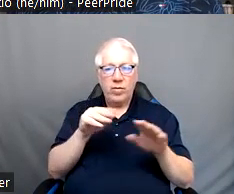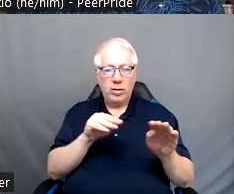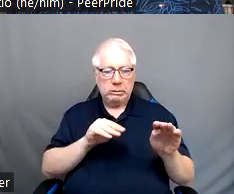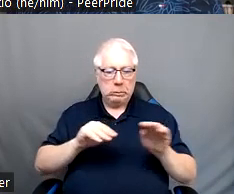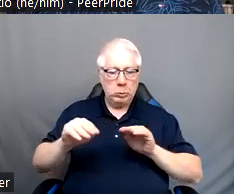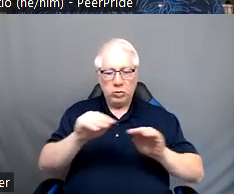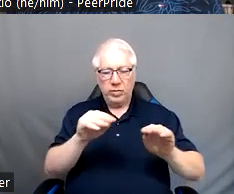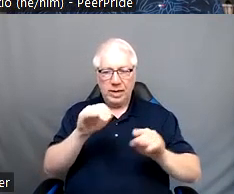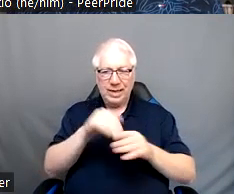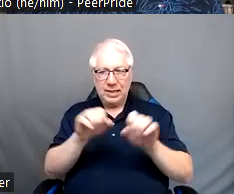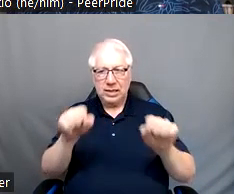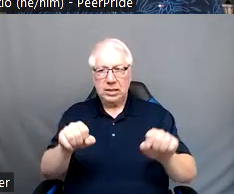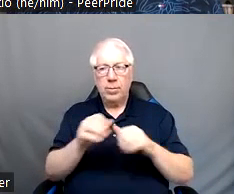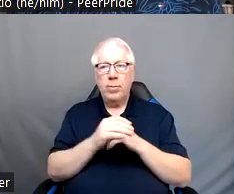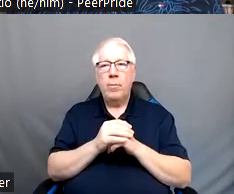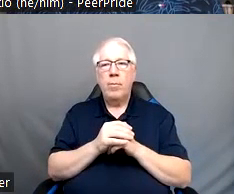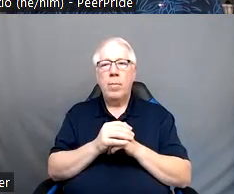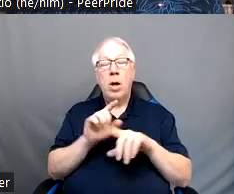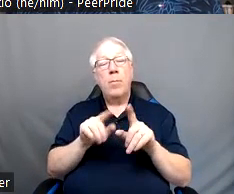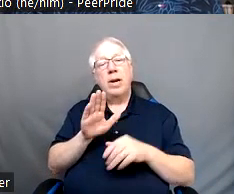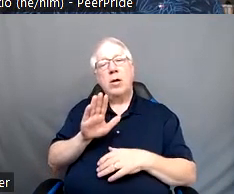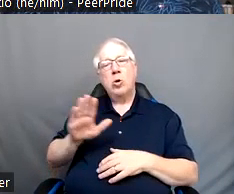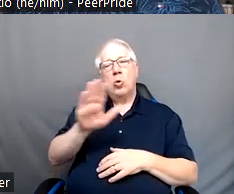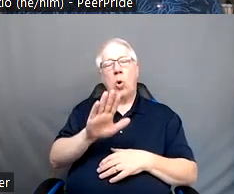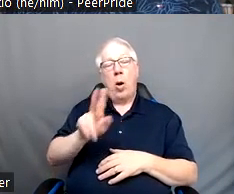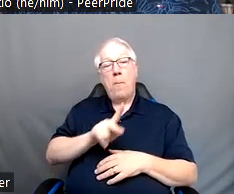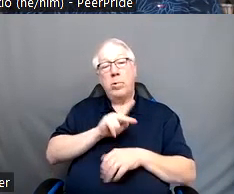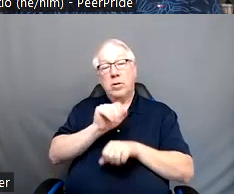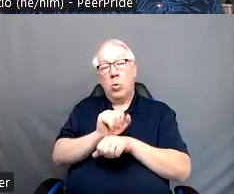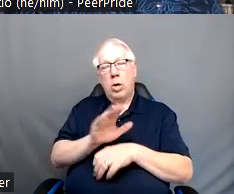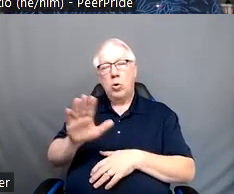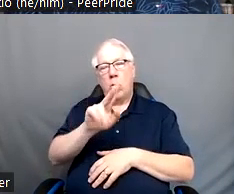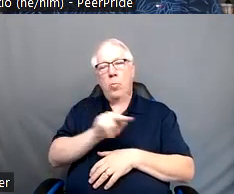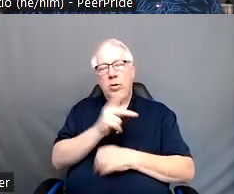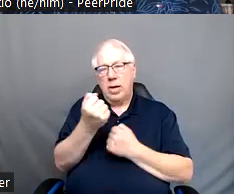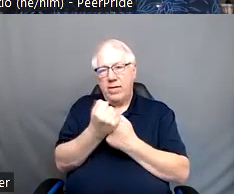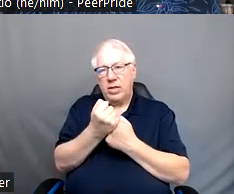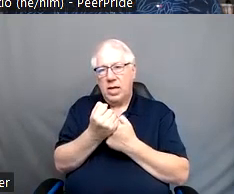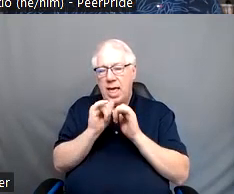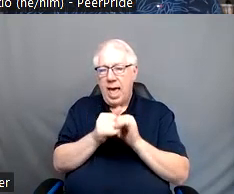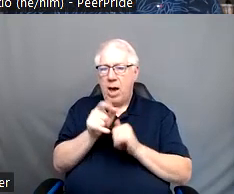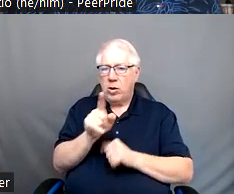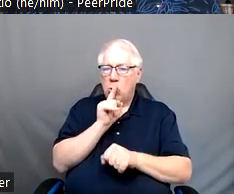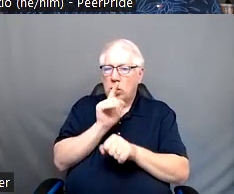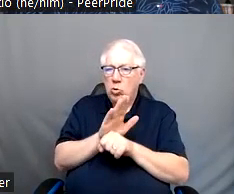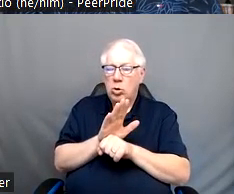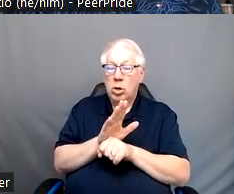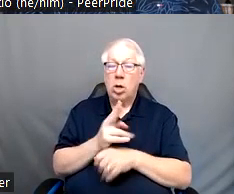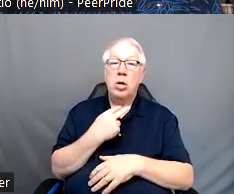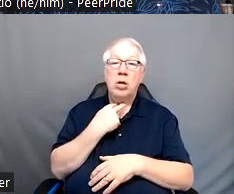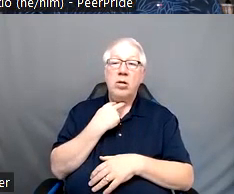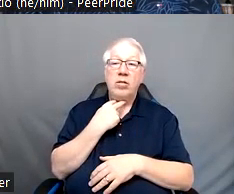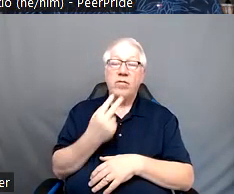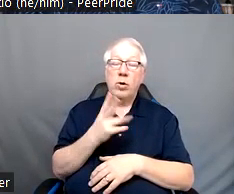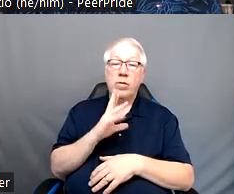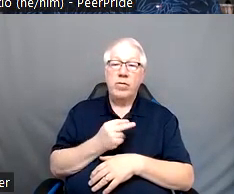in that. But as far as in your personal work or your personal advocacy, how do you ensure that the voices of trans folks